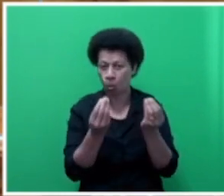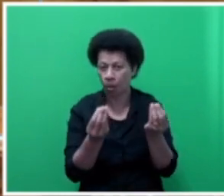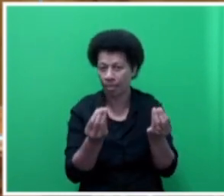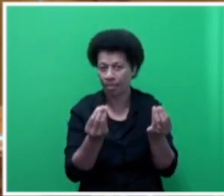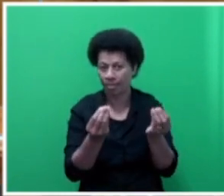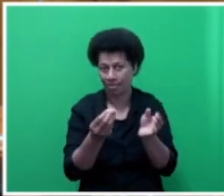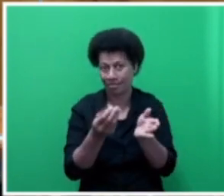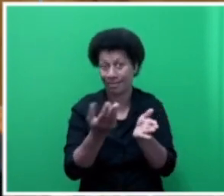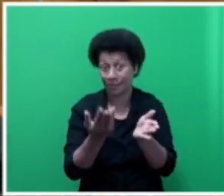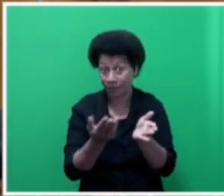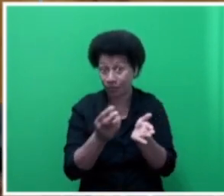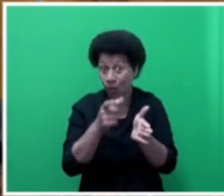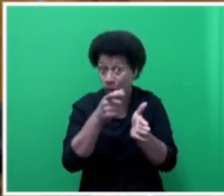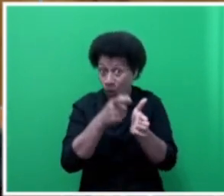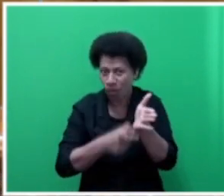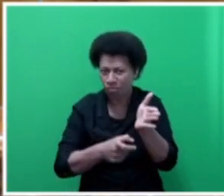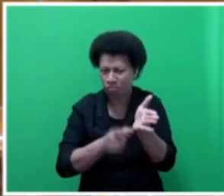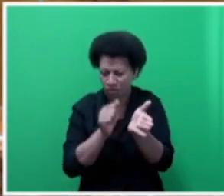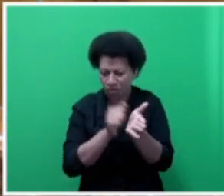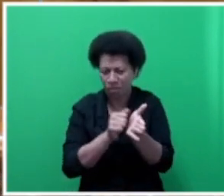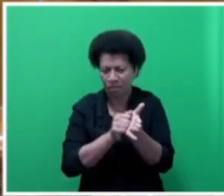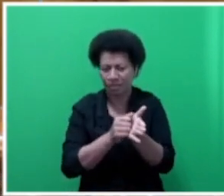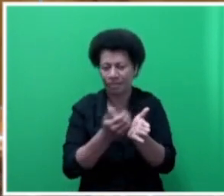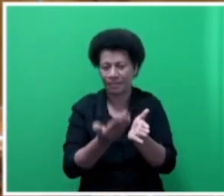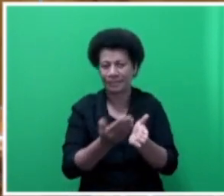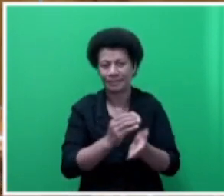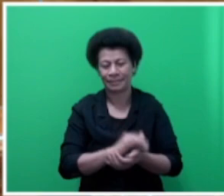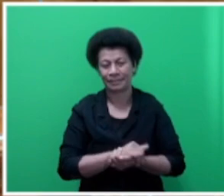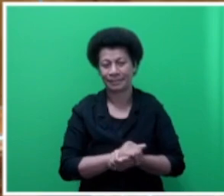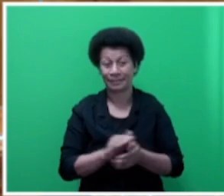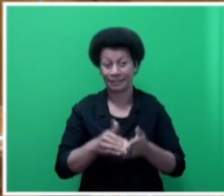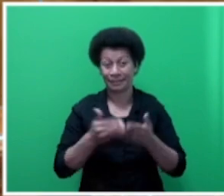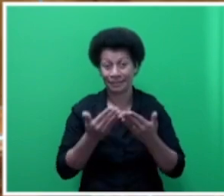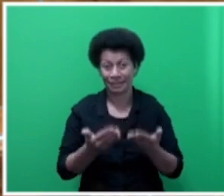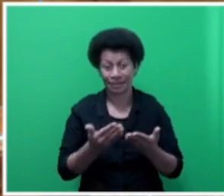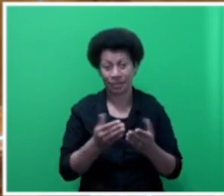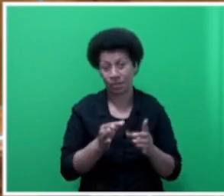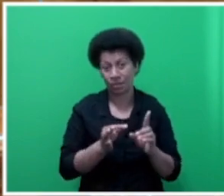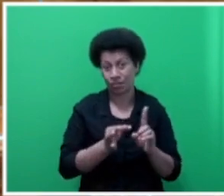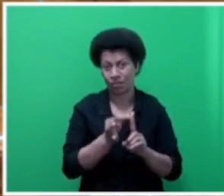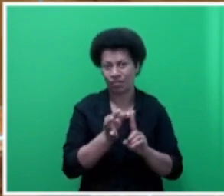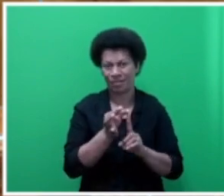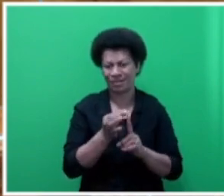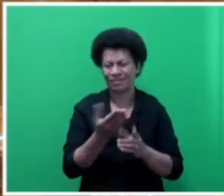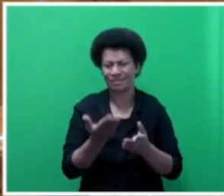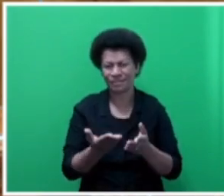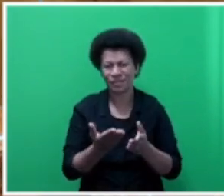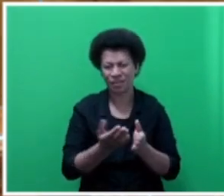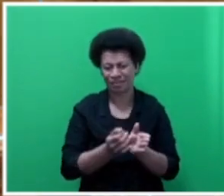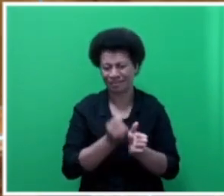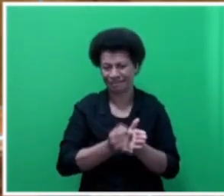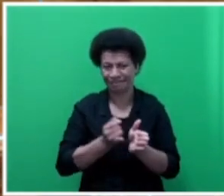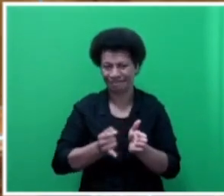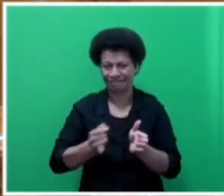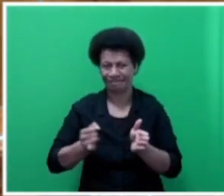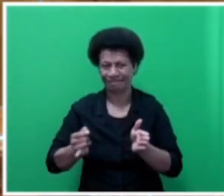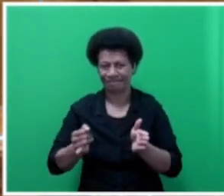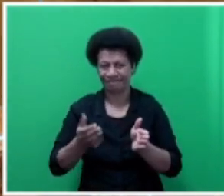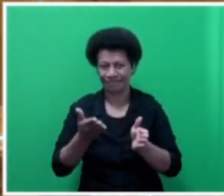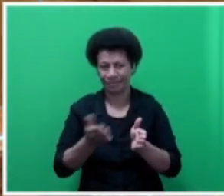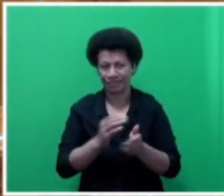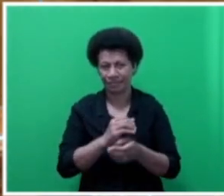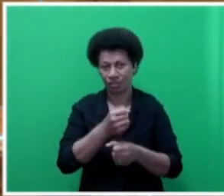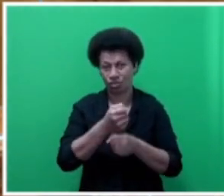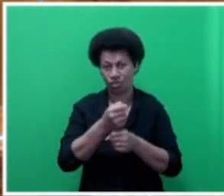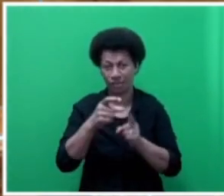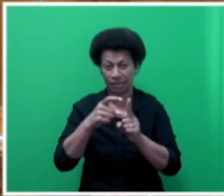reasonable cost. Third, there is very little improvement on our manufacturing sector. Its contribution to